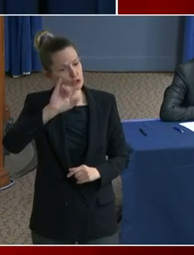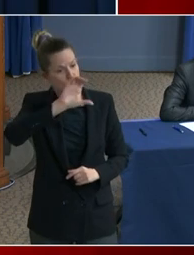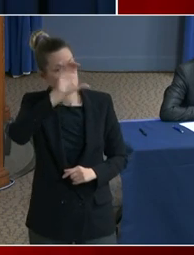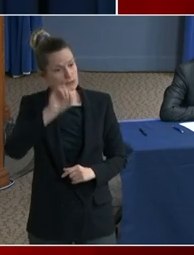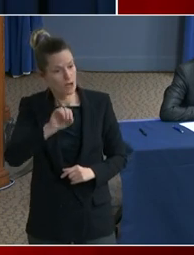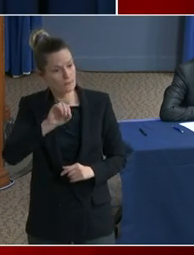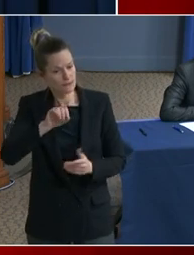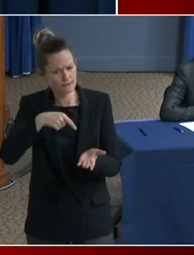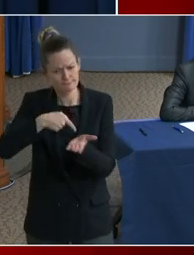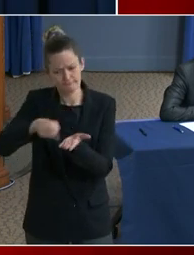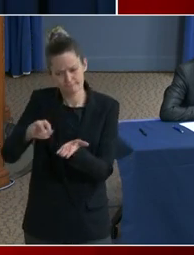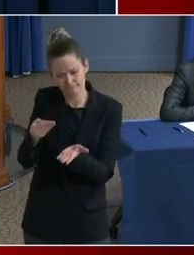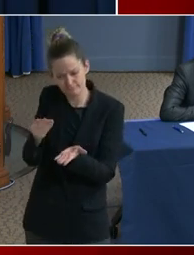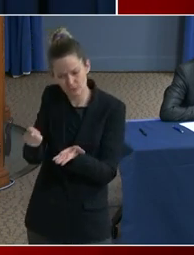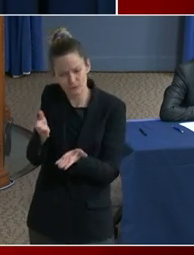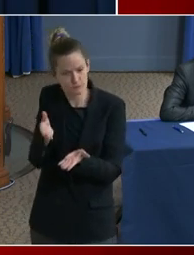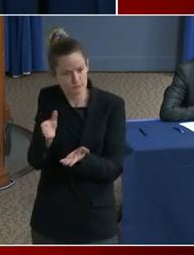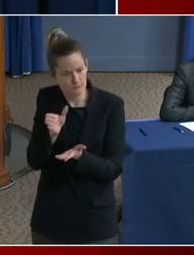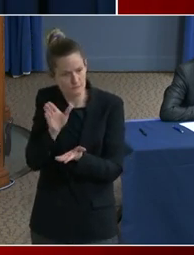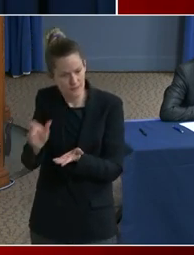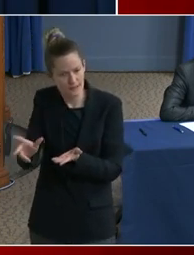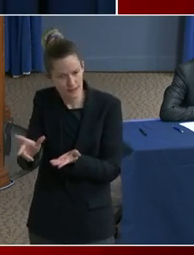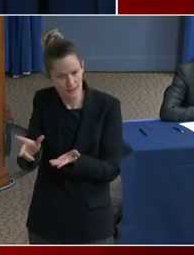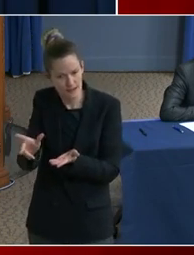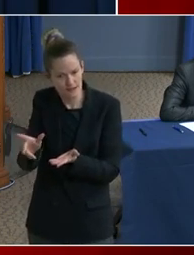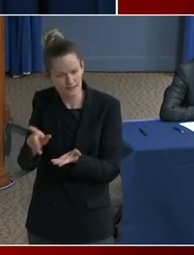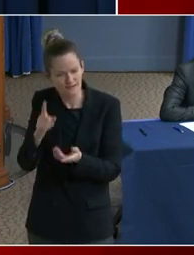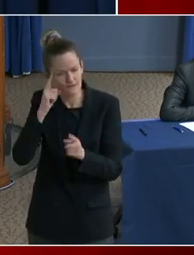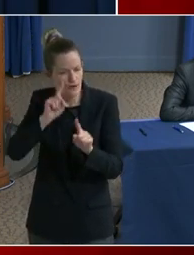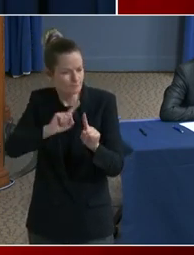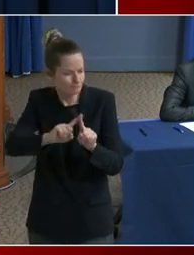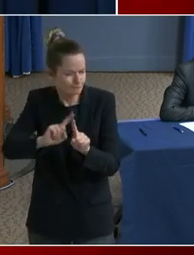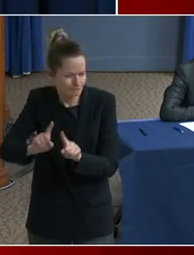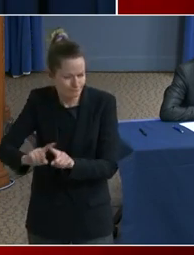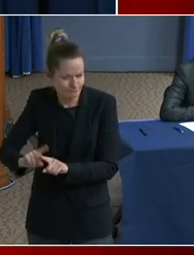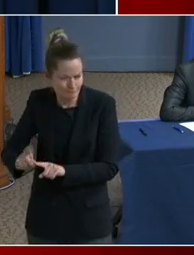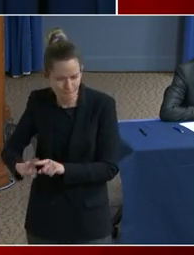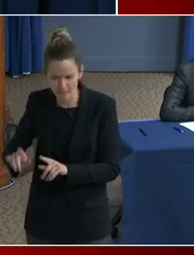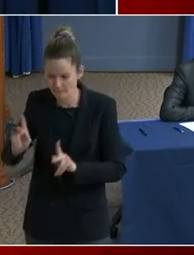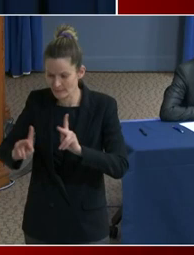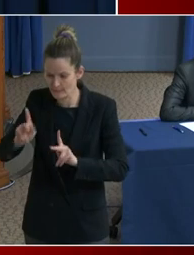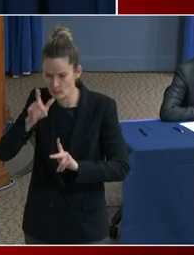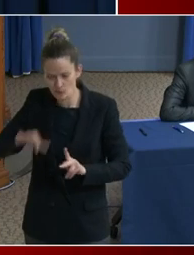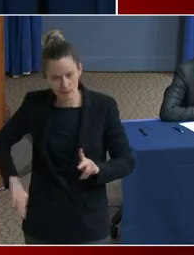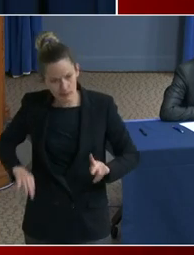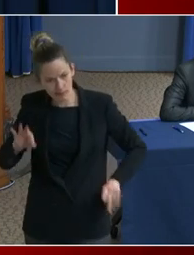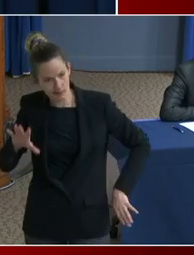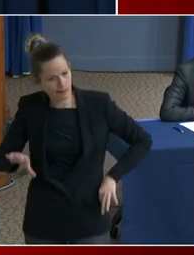but reimbursement is a very different thing from no out-of-pocket costs initially.